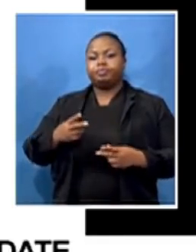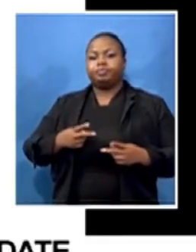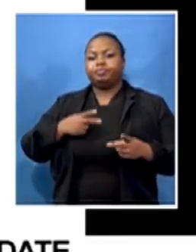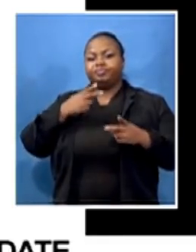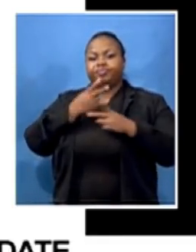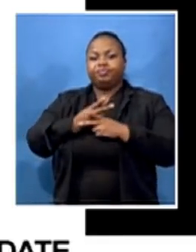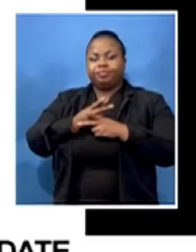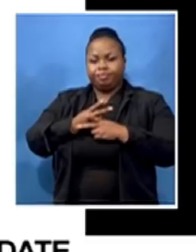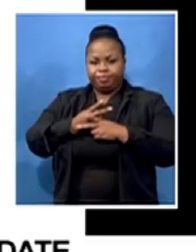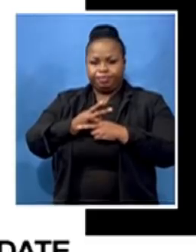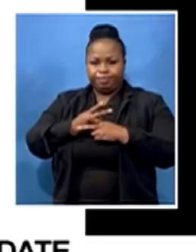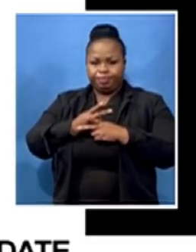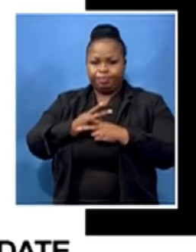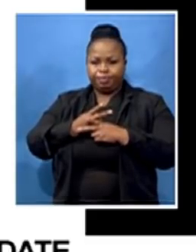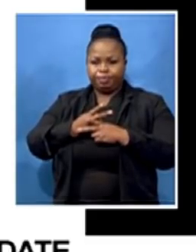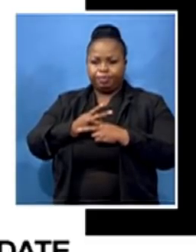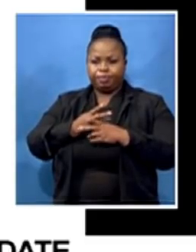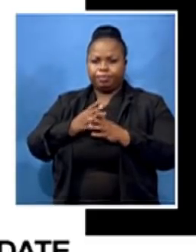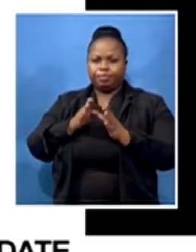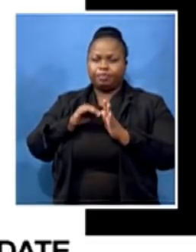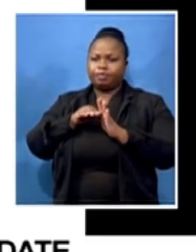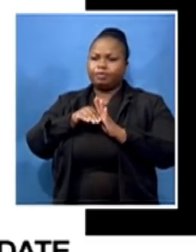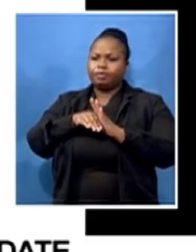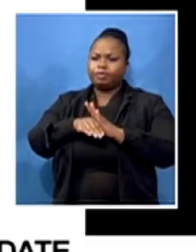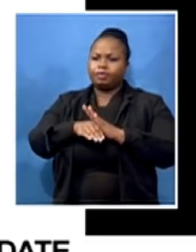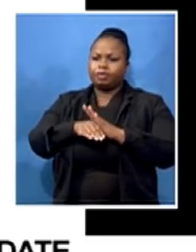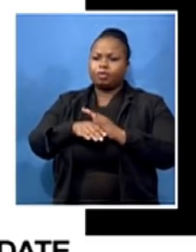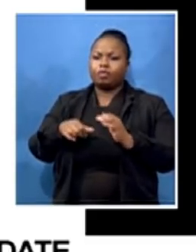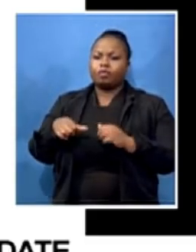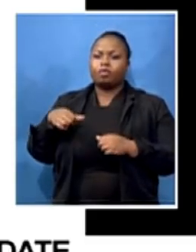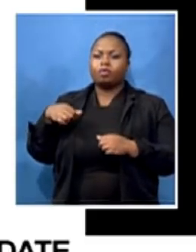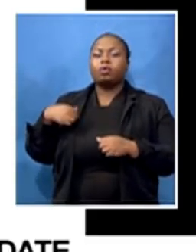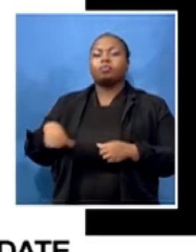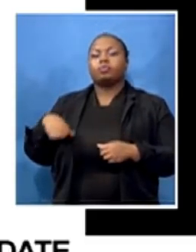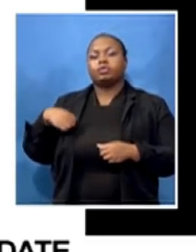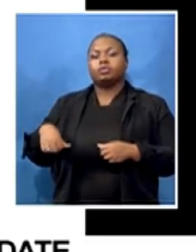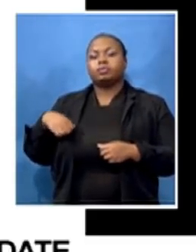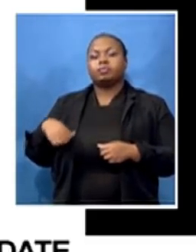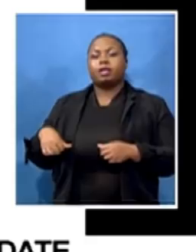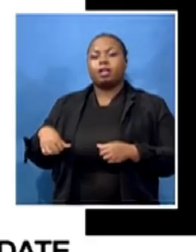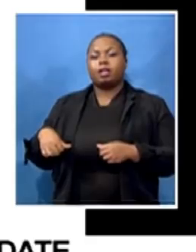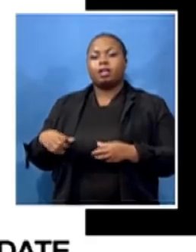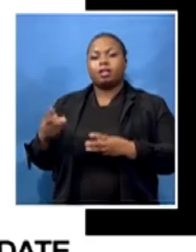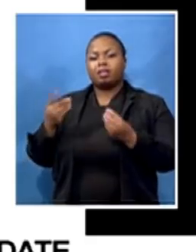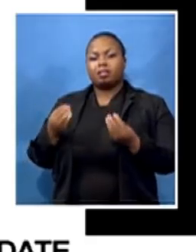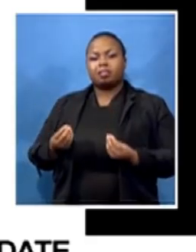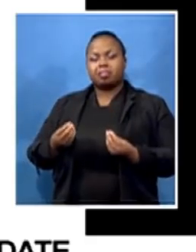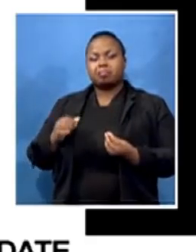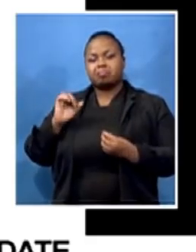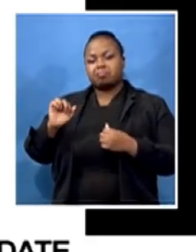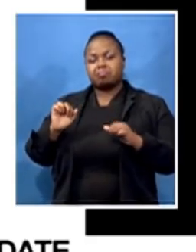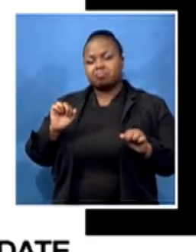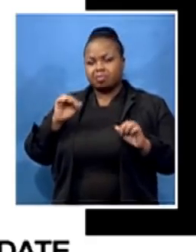municipal revenue. And this is estimated at the moment between 20 and 30%. It could be much